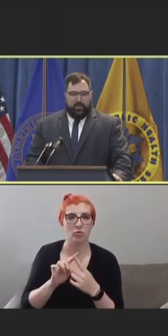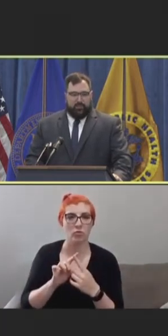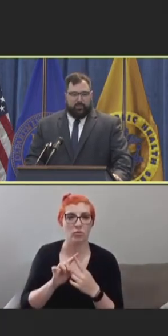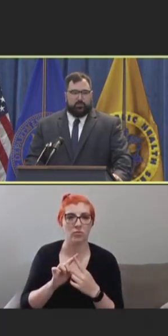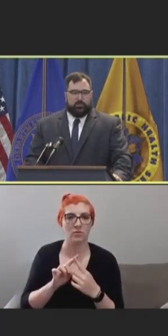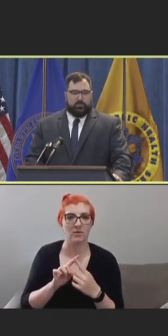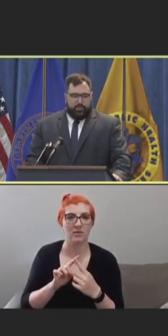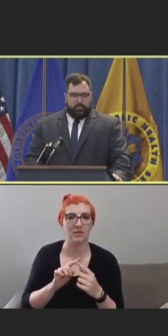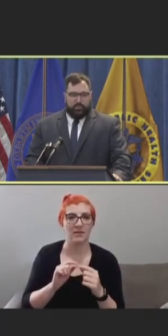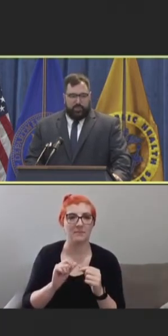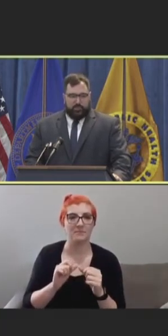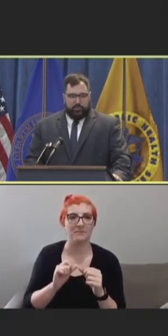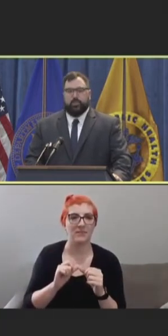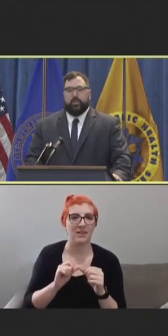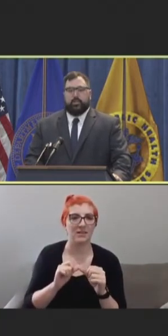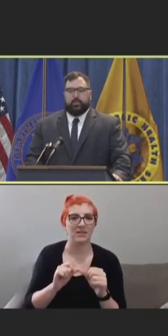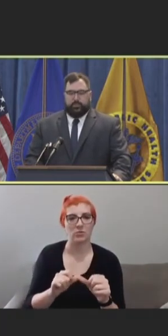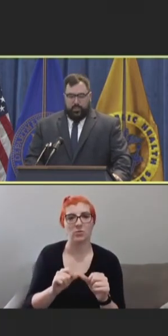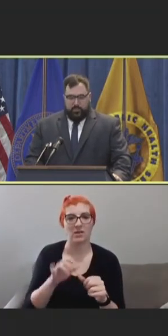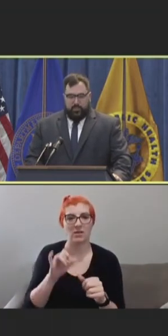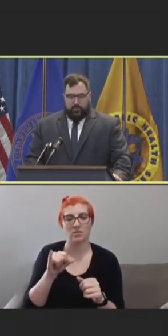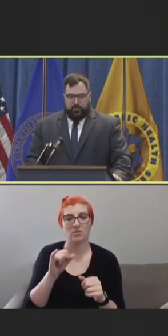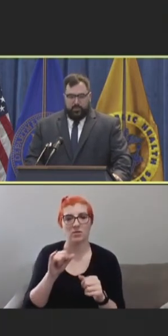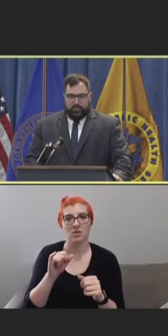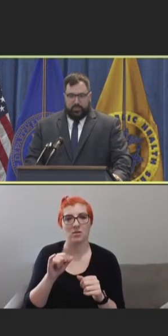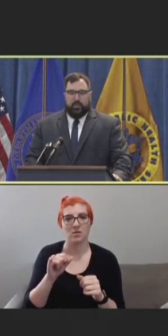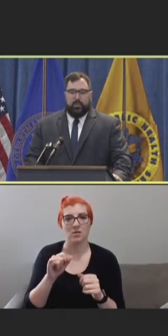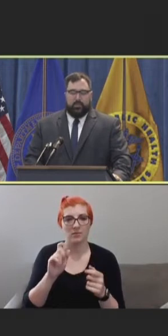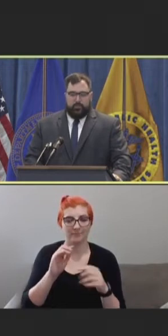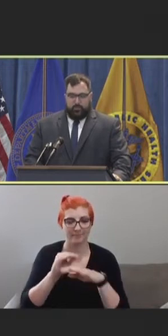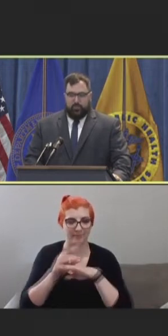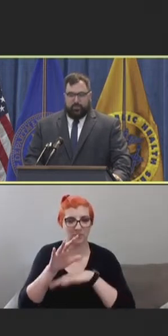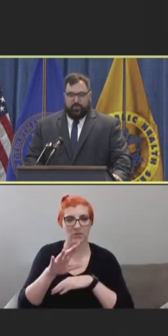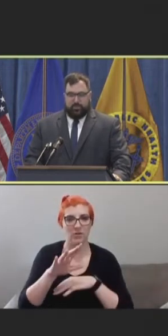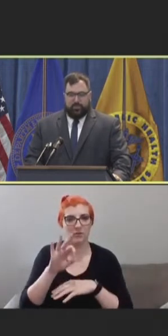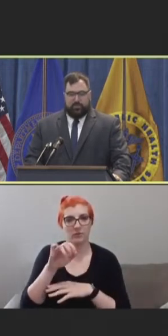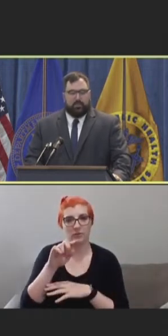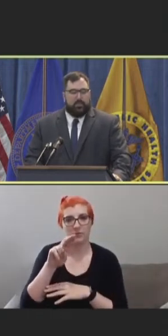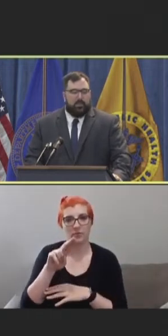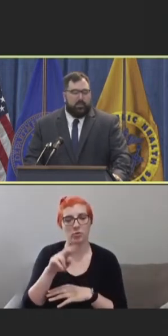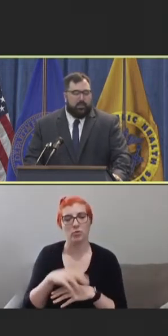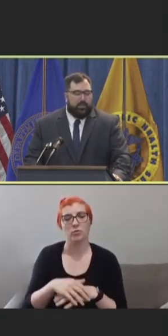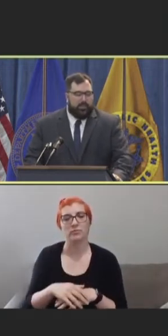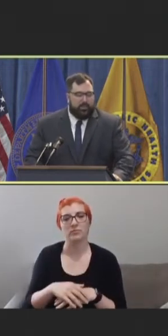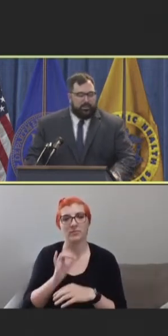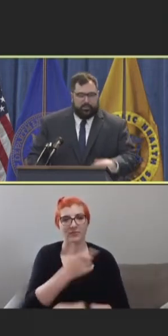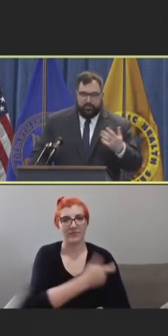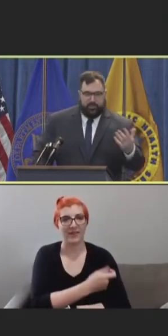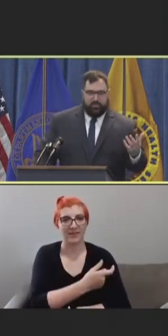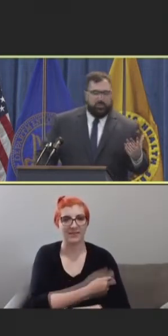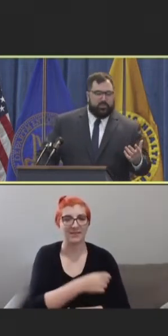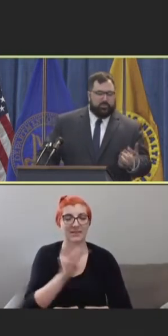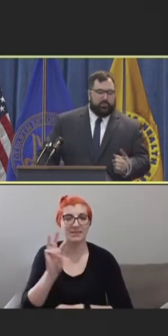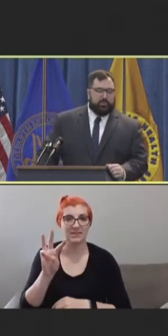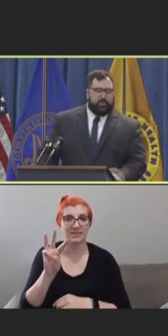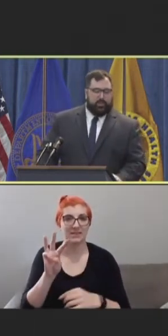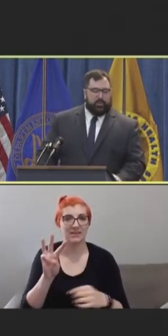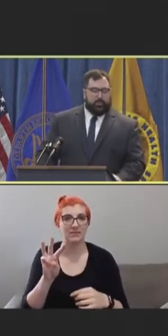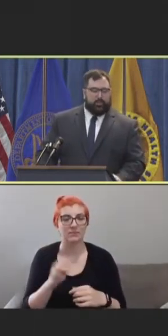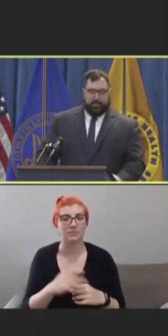that virus. So it's 6 mutations that attenuate influenza in the flu mist vaccine that is